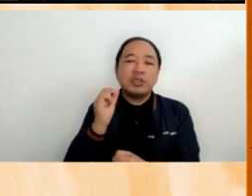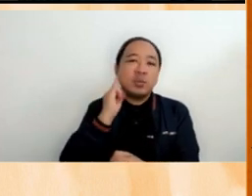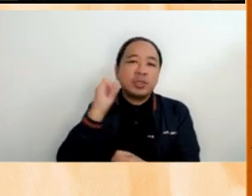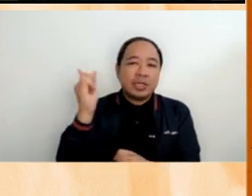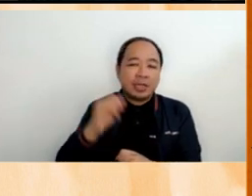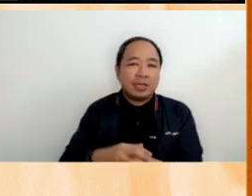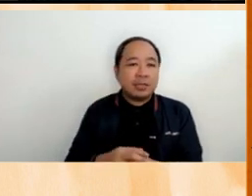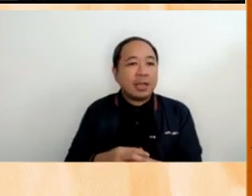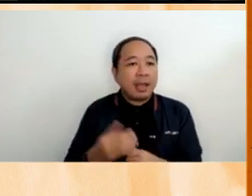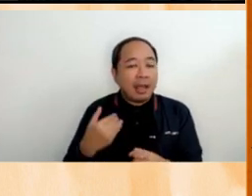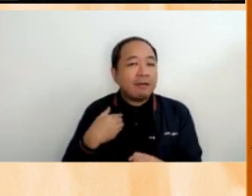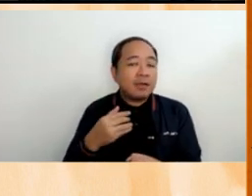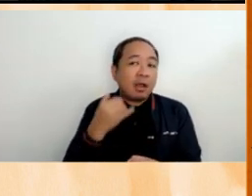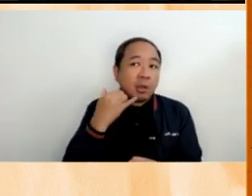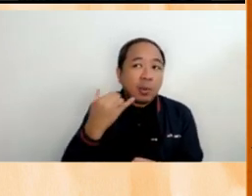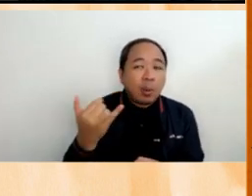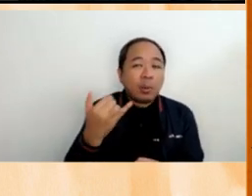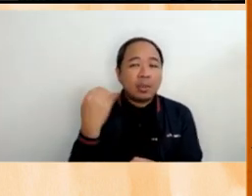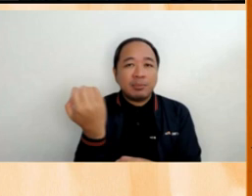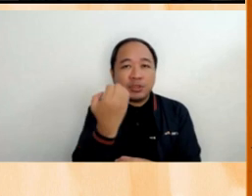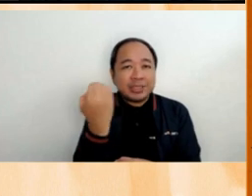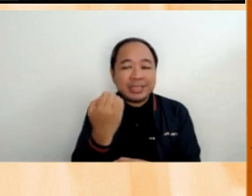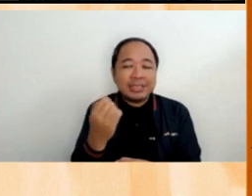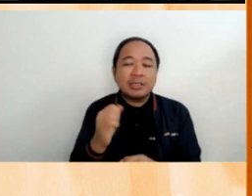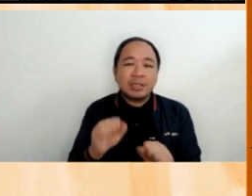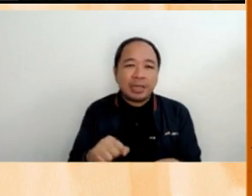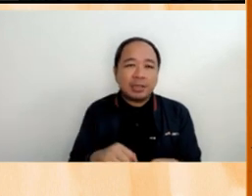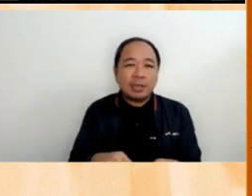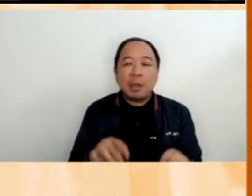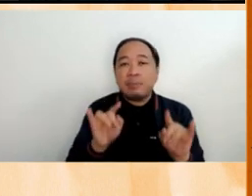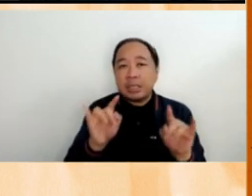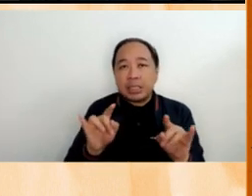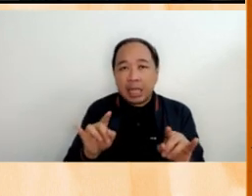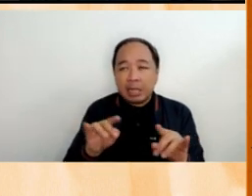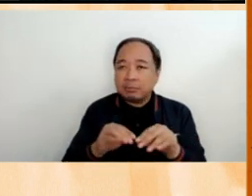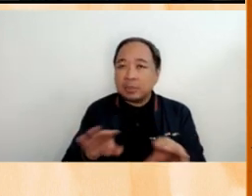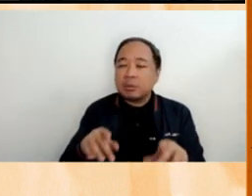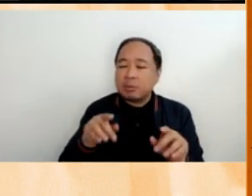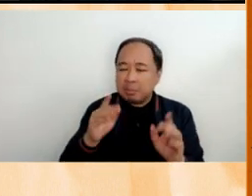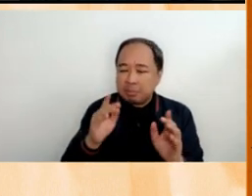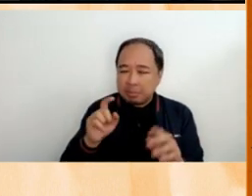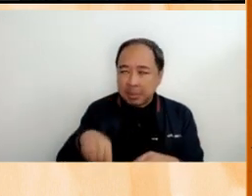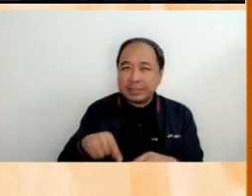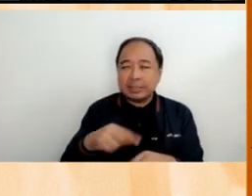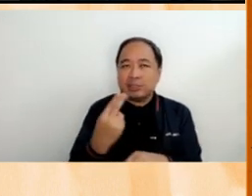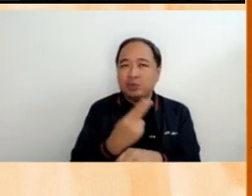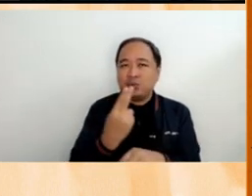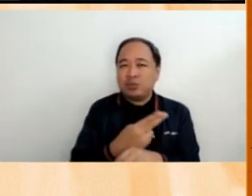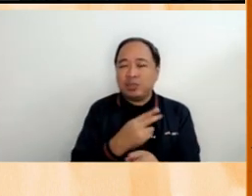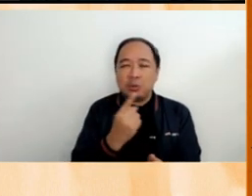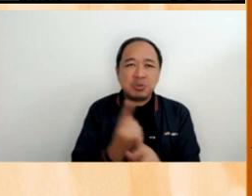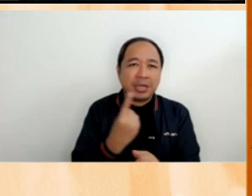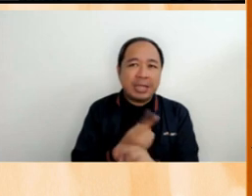mental health and suicide. Church and religious organizations can also provide psychosocial